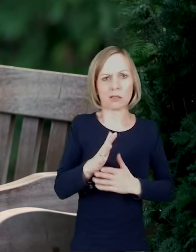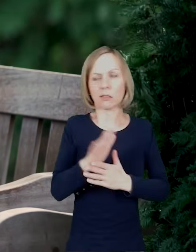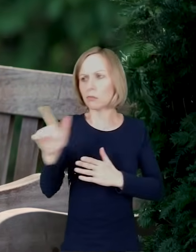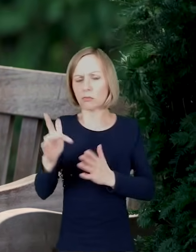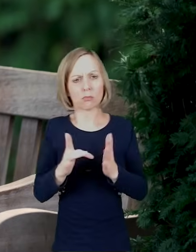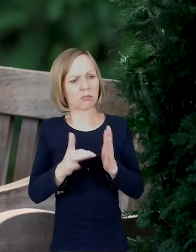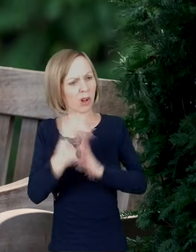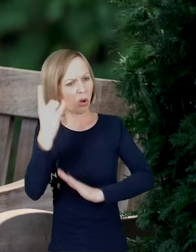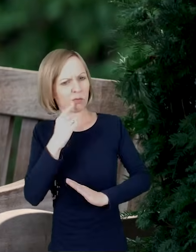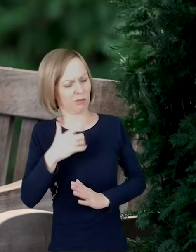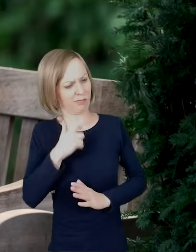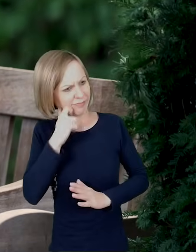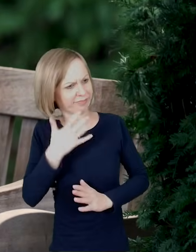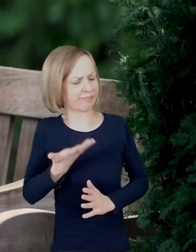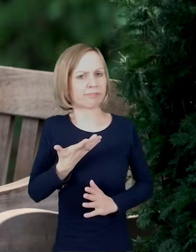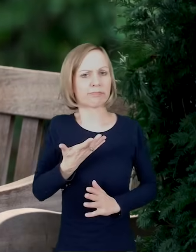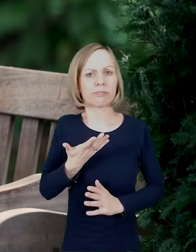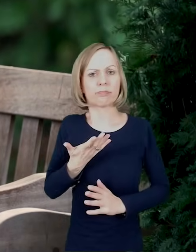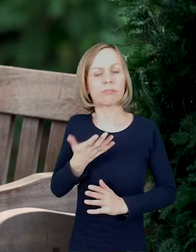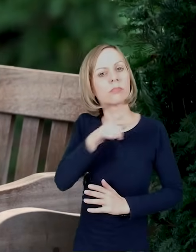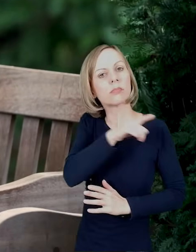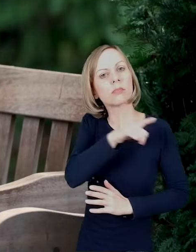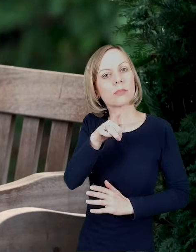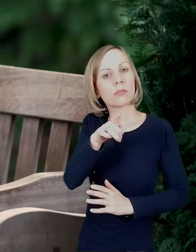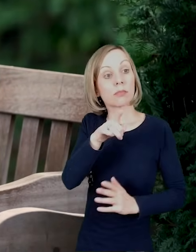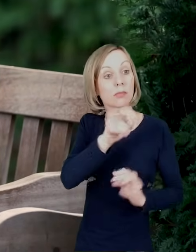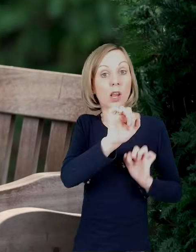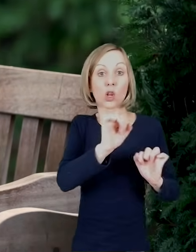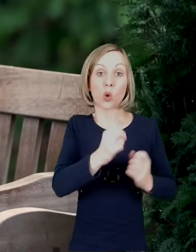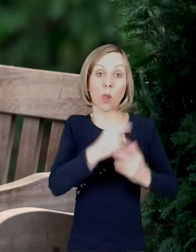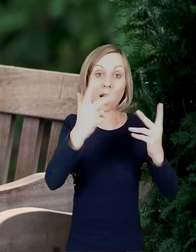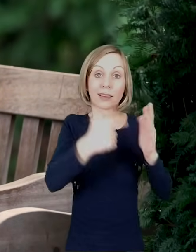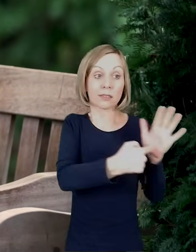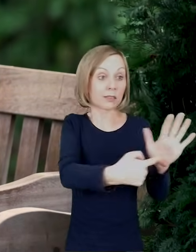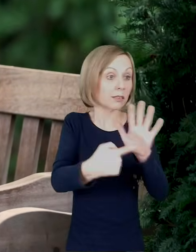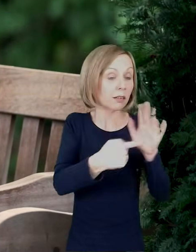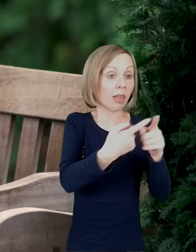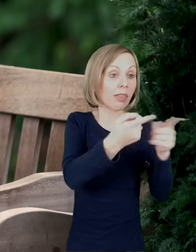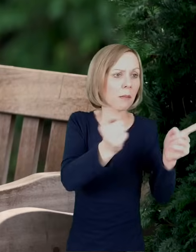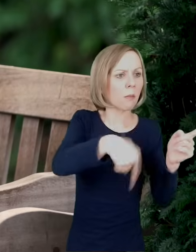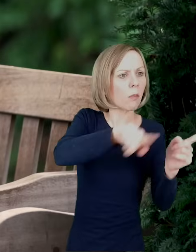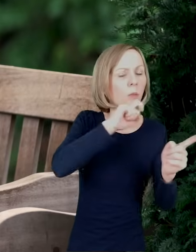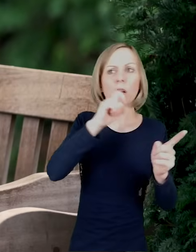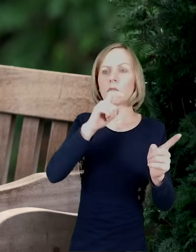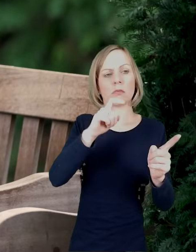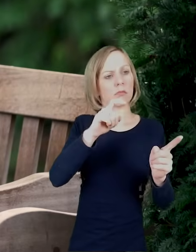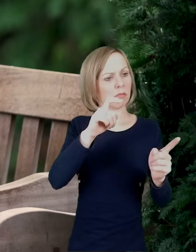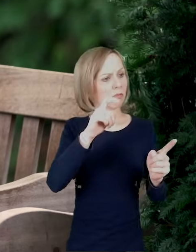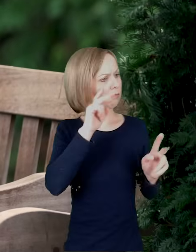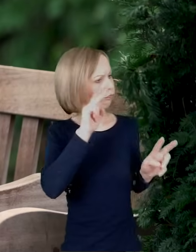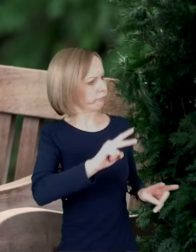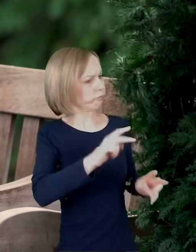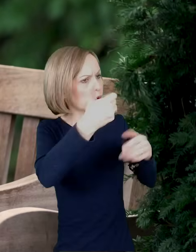To hide them away is an affront to his glory. Let your light shine before others so that they may see your good works and